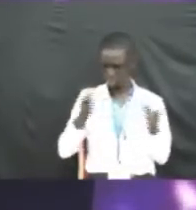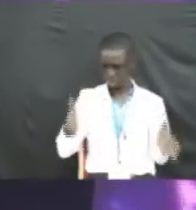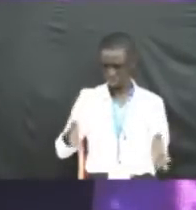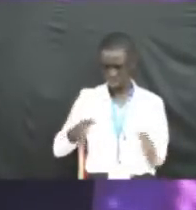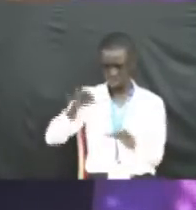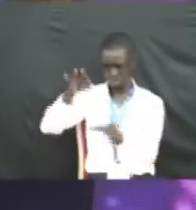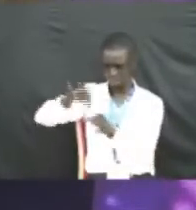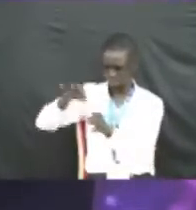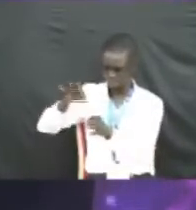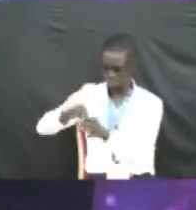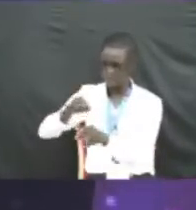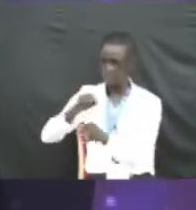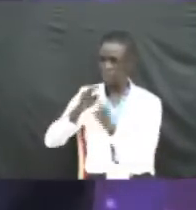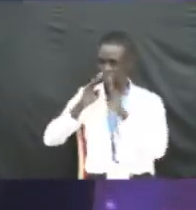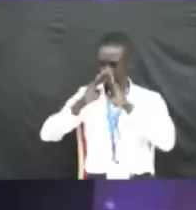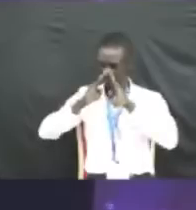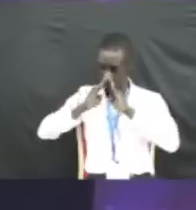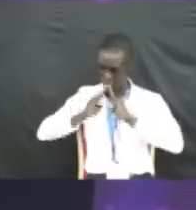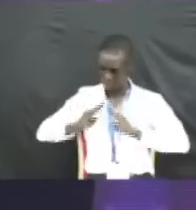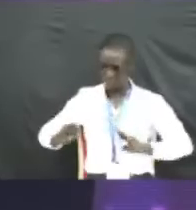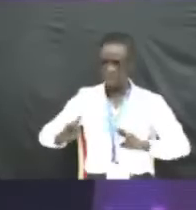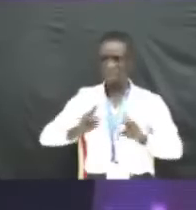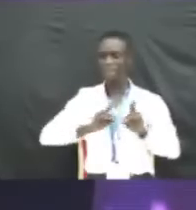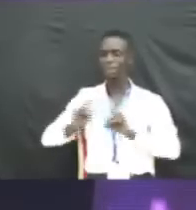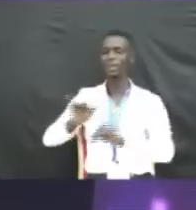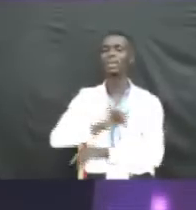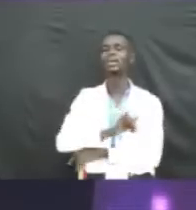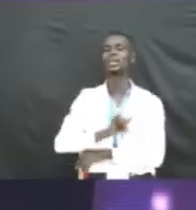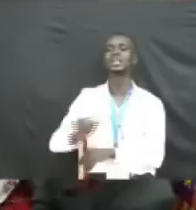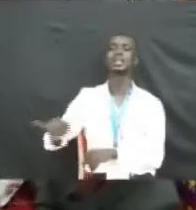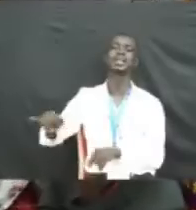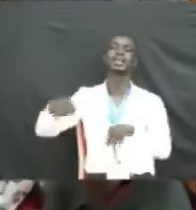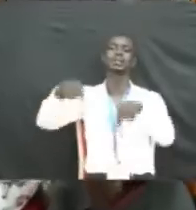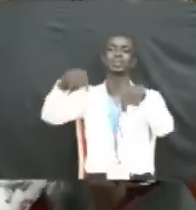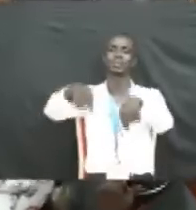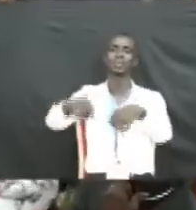done seamlessly to the glory of God.